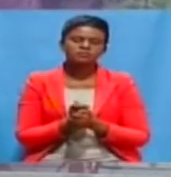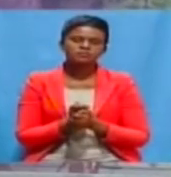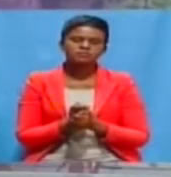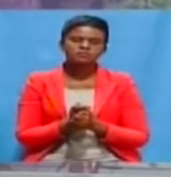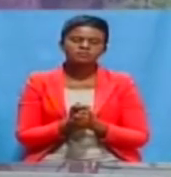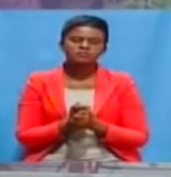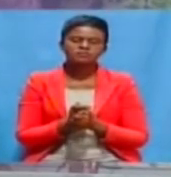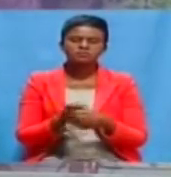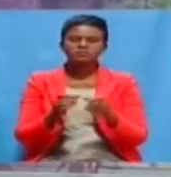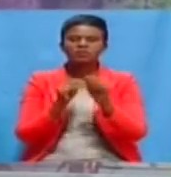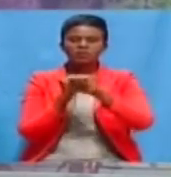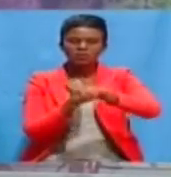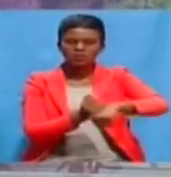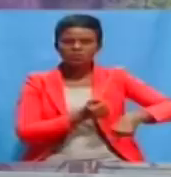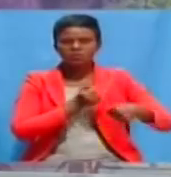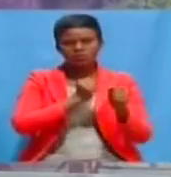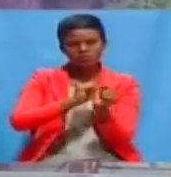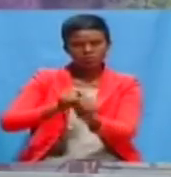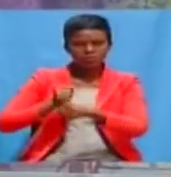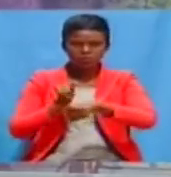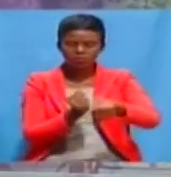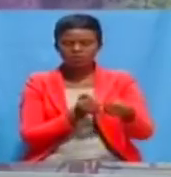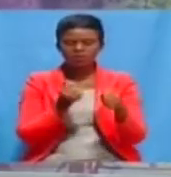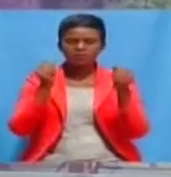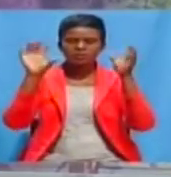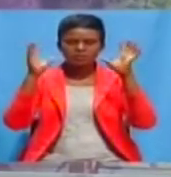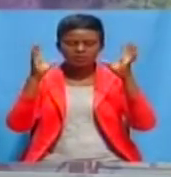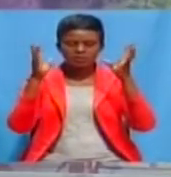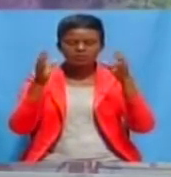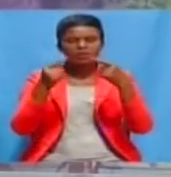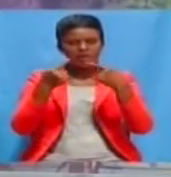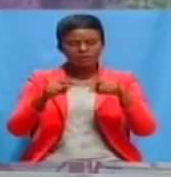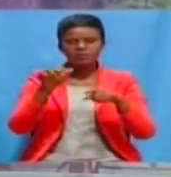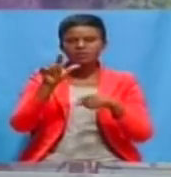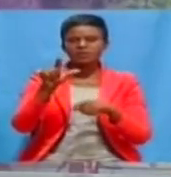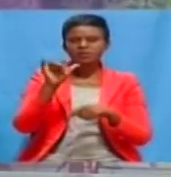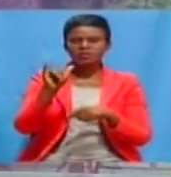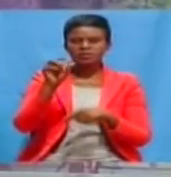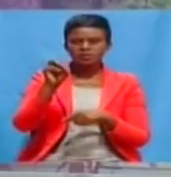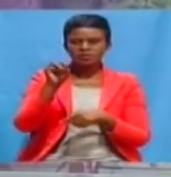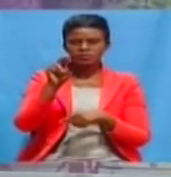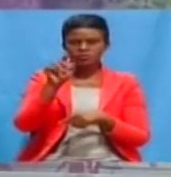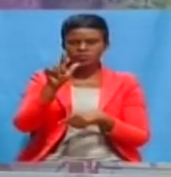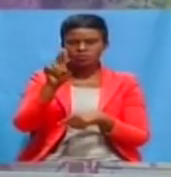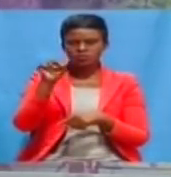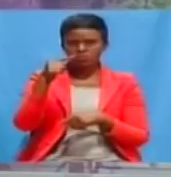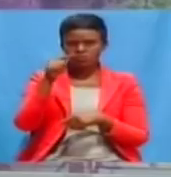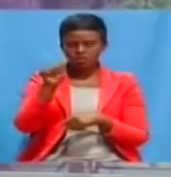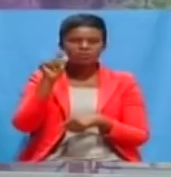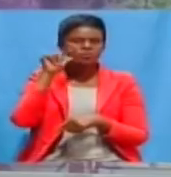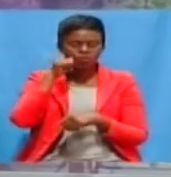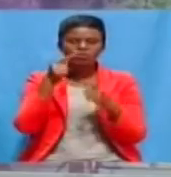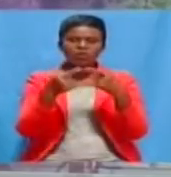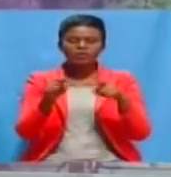The Kuomboka traditional ceremony of the Lozi people of Western Province will take place in Limulunga district tomorrow. People from different parts of